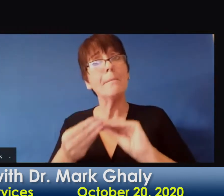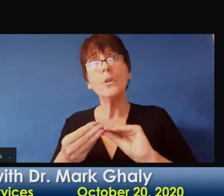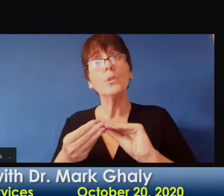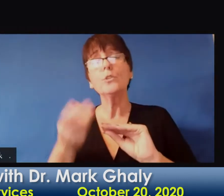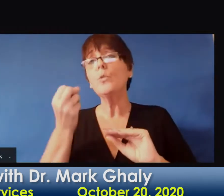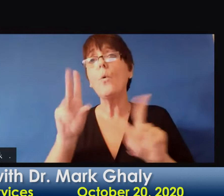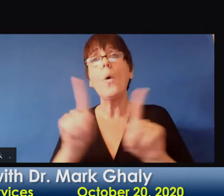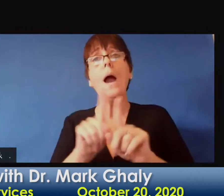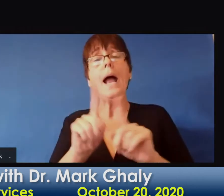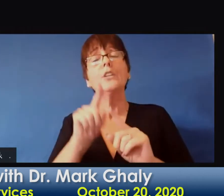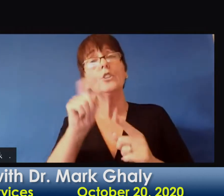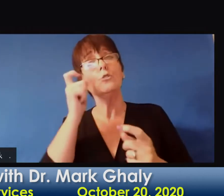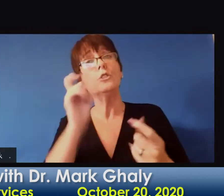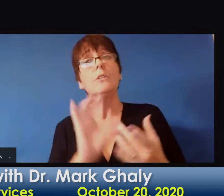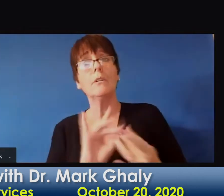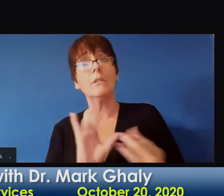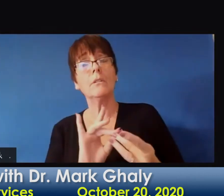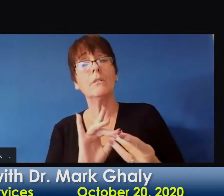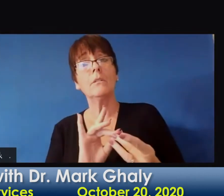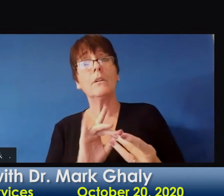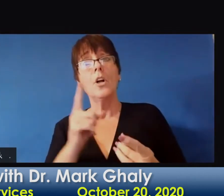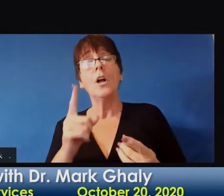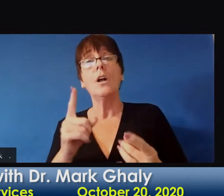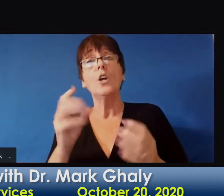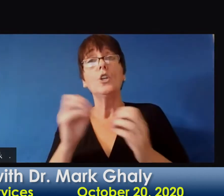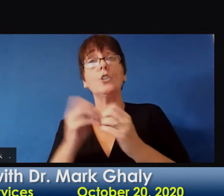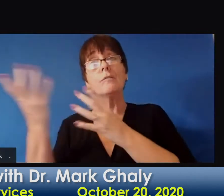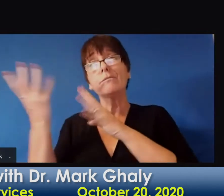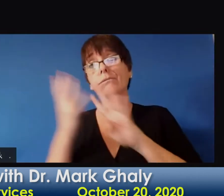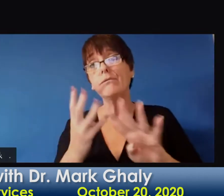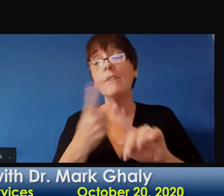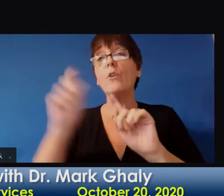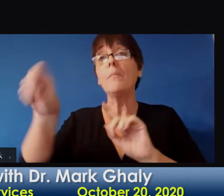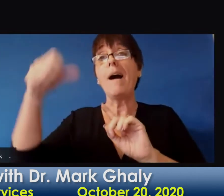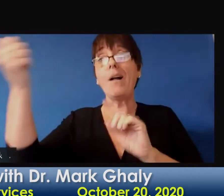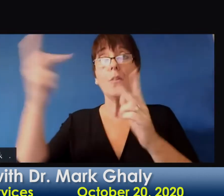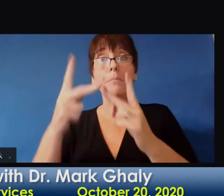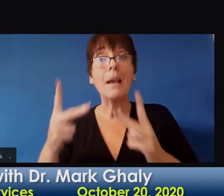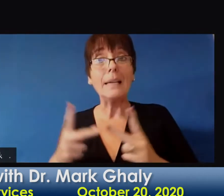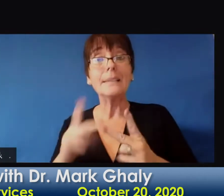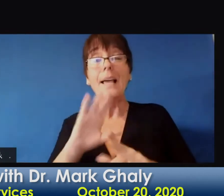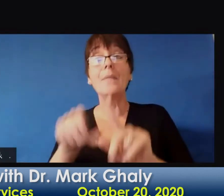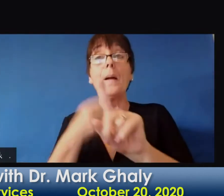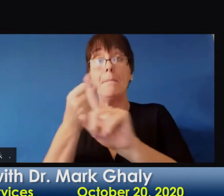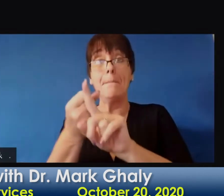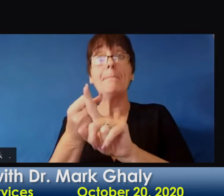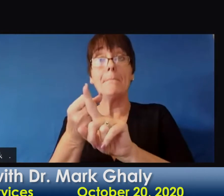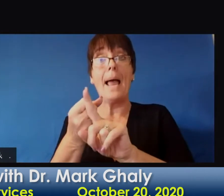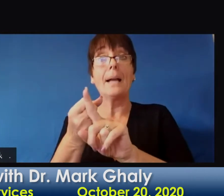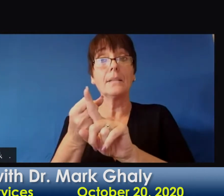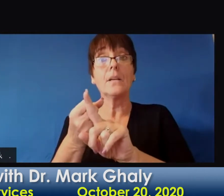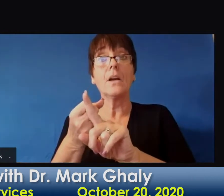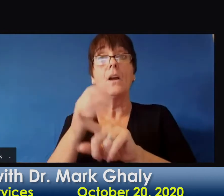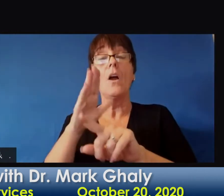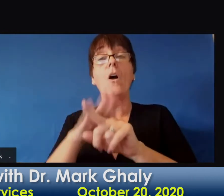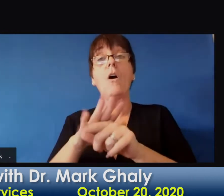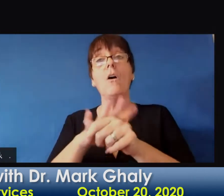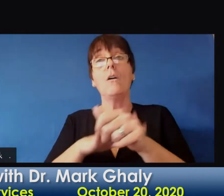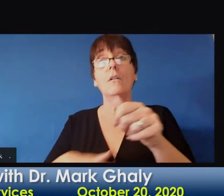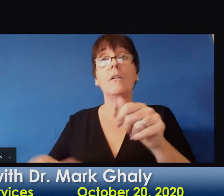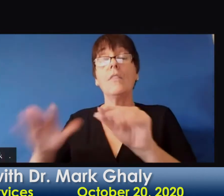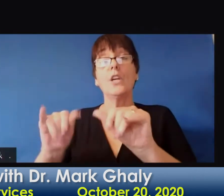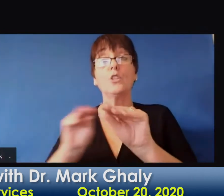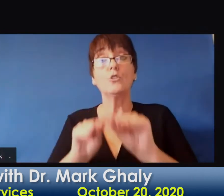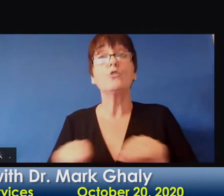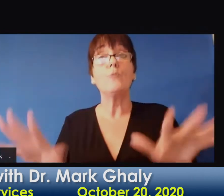as you alluded to a little bit, is it the bigger concern about drawing tourists from farther away and the impact on that might have on the transmission